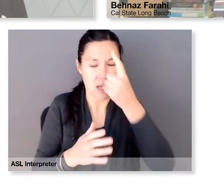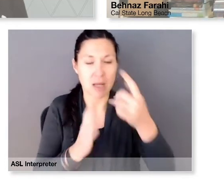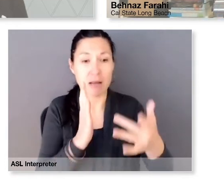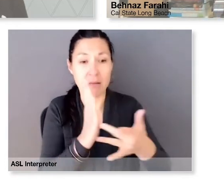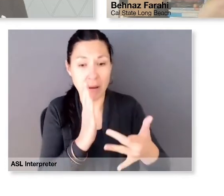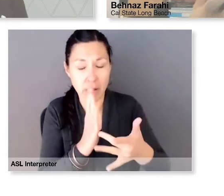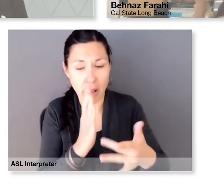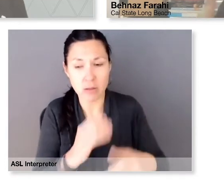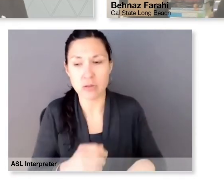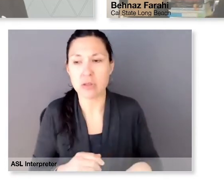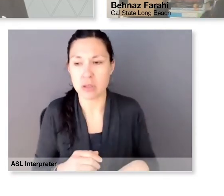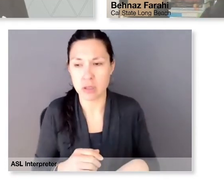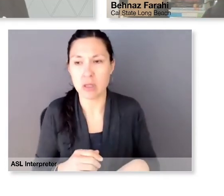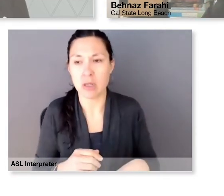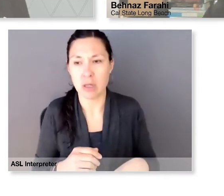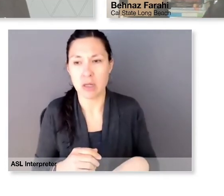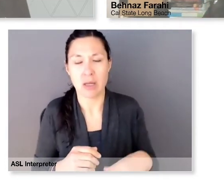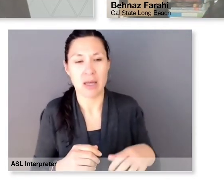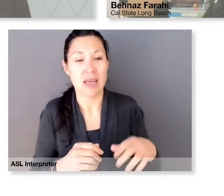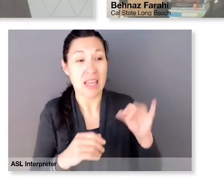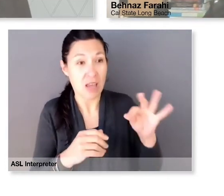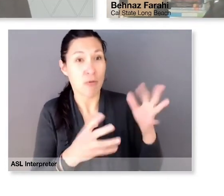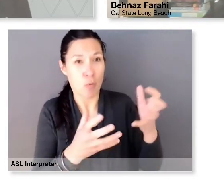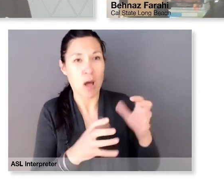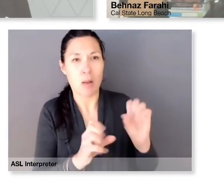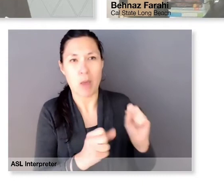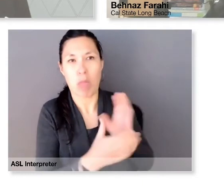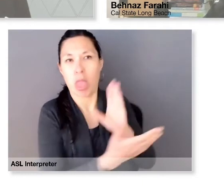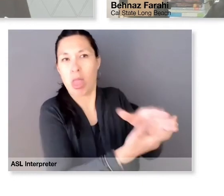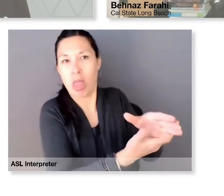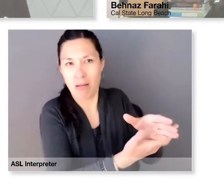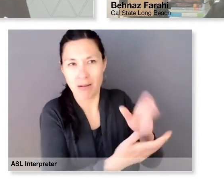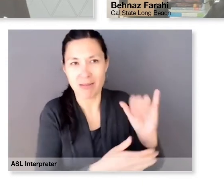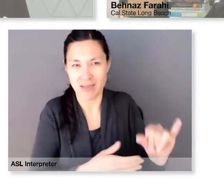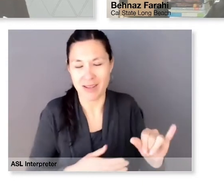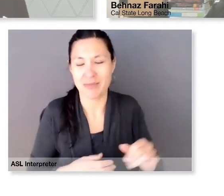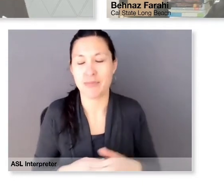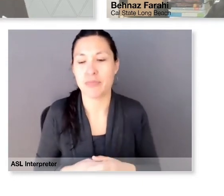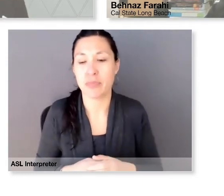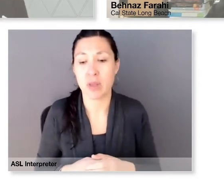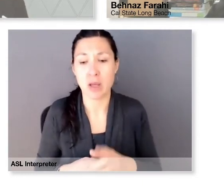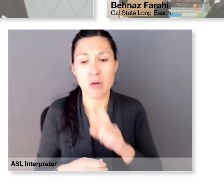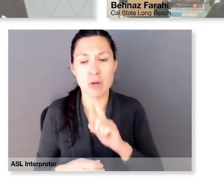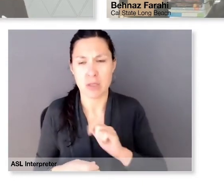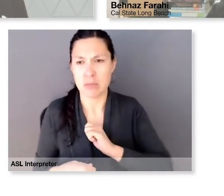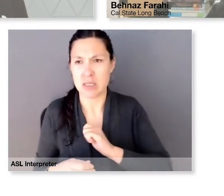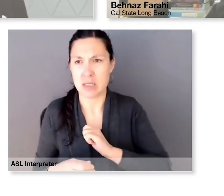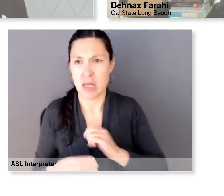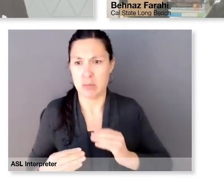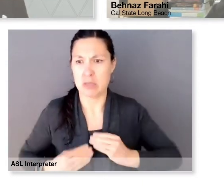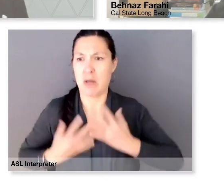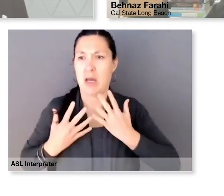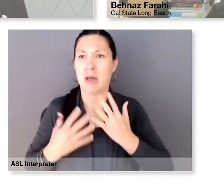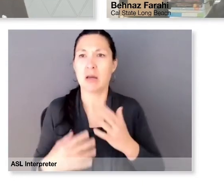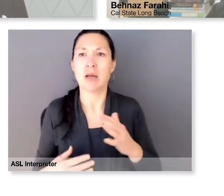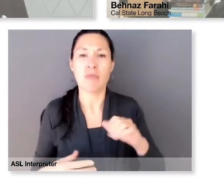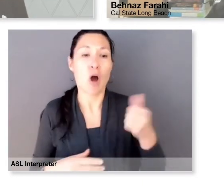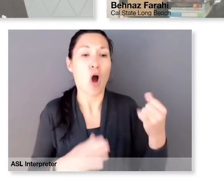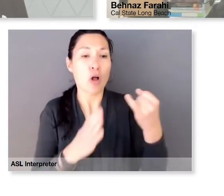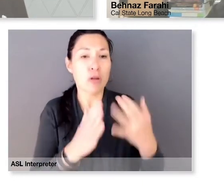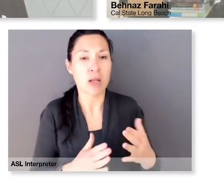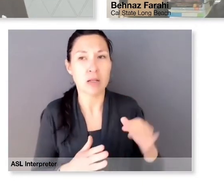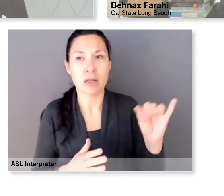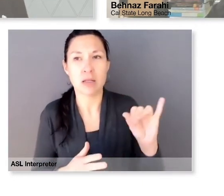and in order to subvert it in a way. In particular, I would say I'm really inspired also by the work of other artists such as